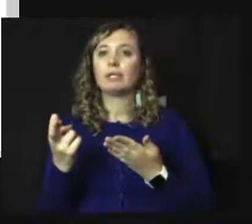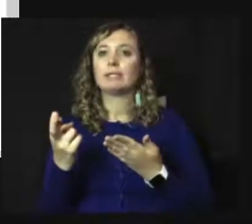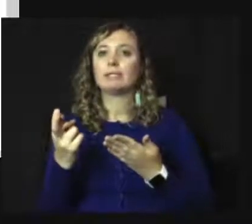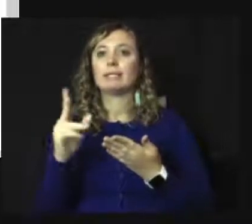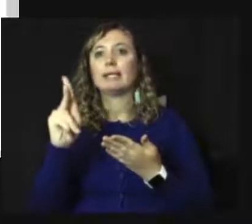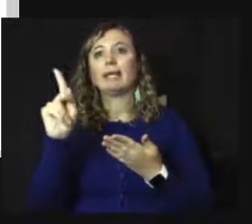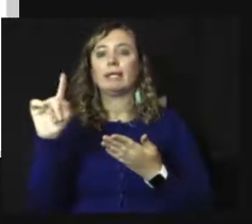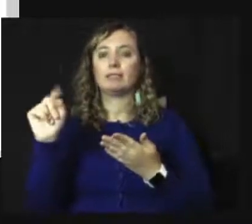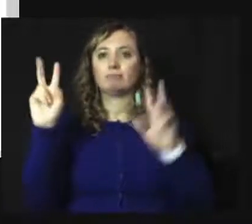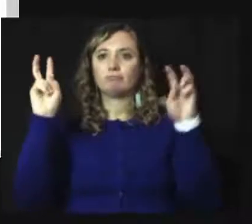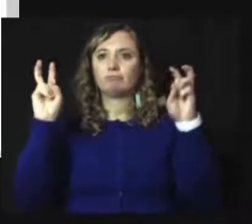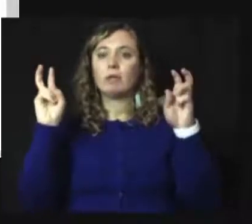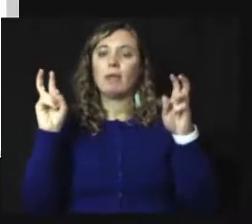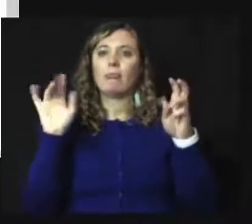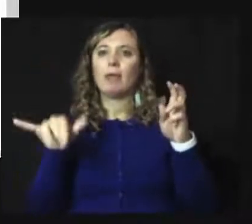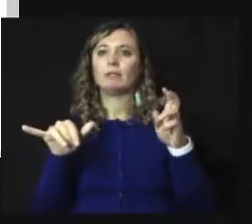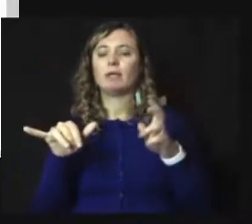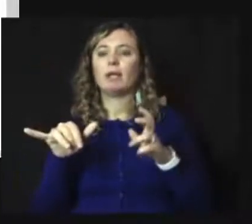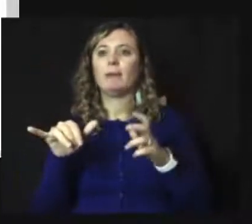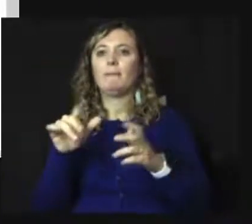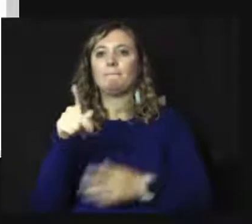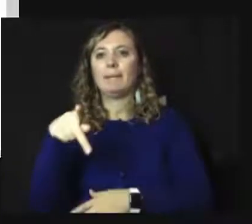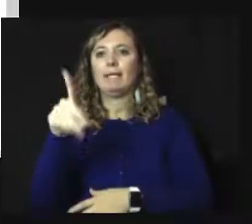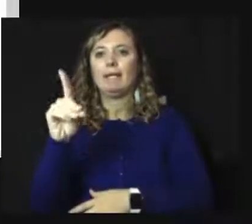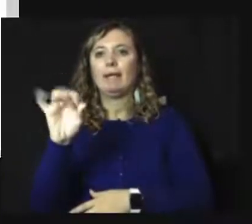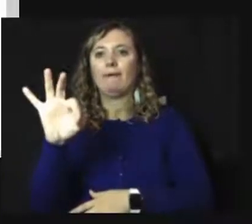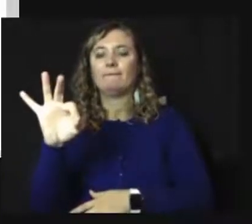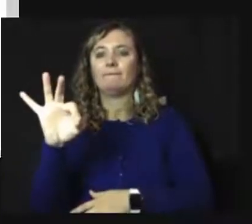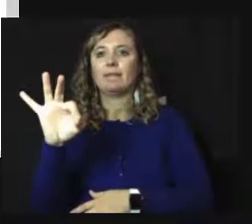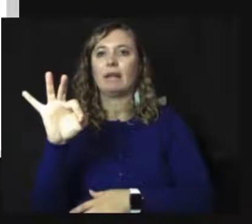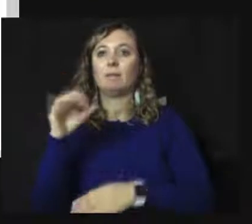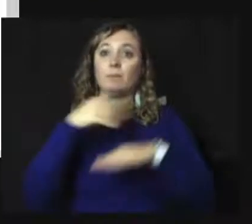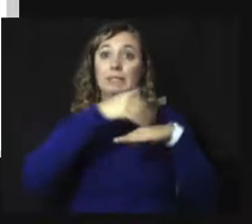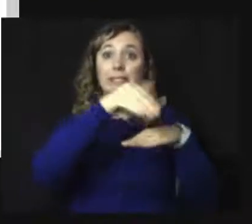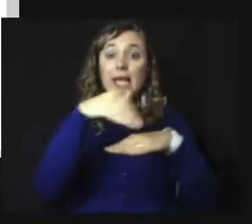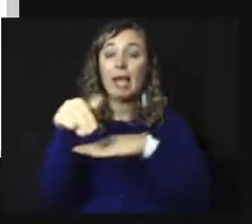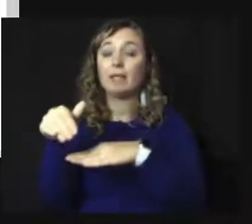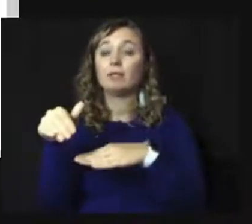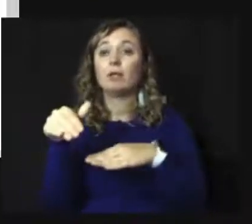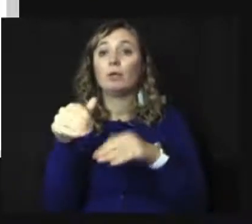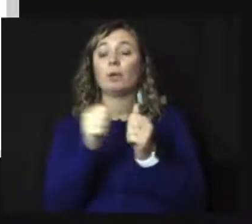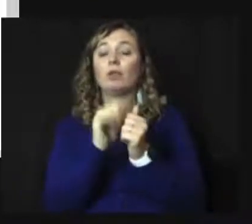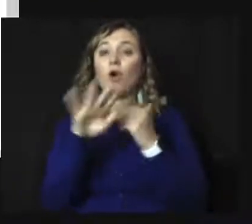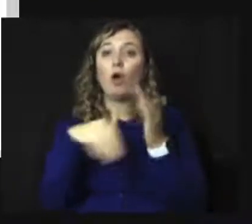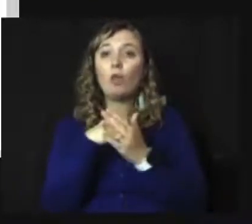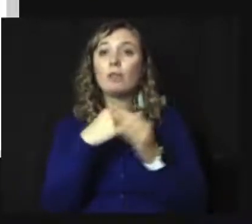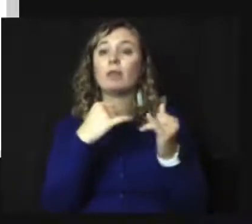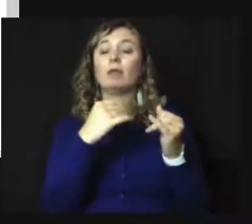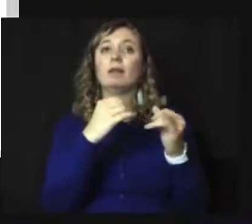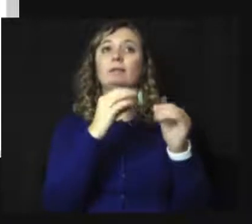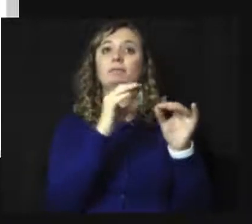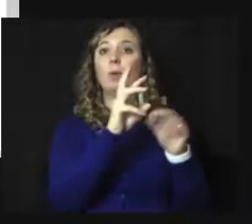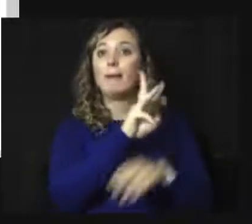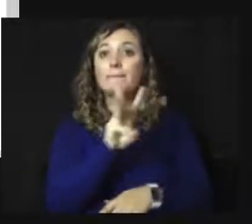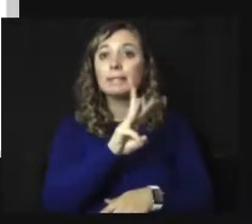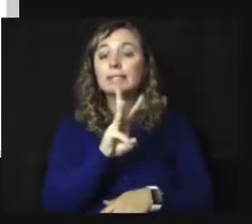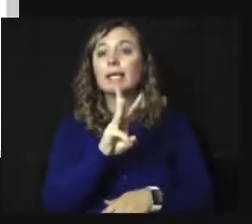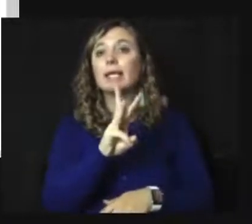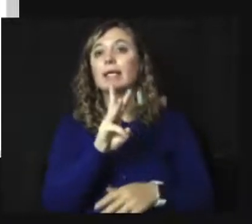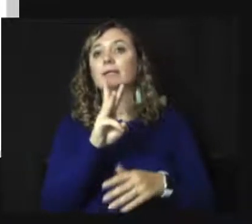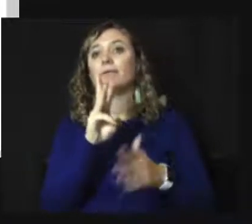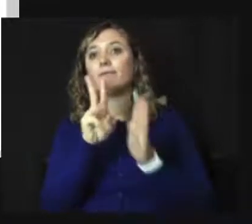presentations. It's like 2 or 3 pages long, full of links. So the clips that we saw today, some that we didn't see